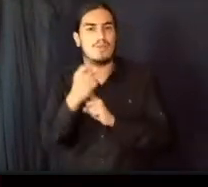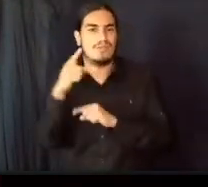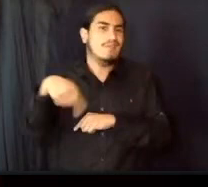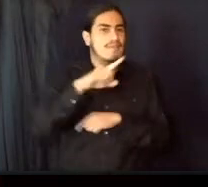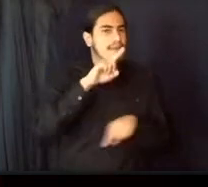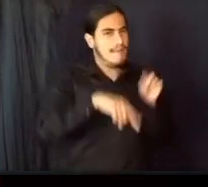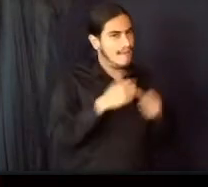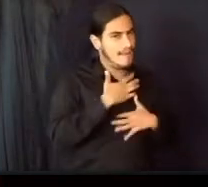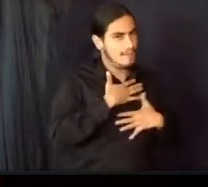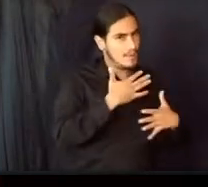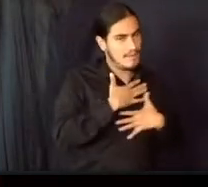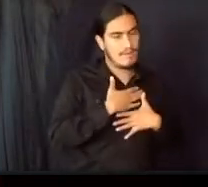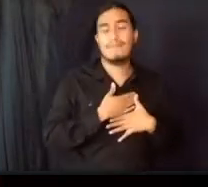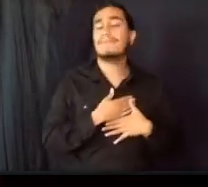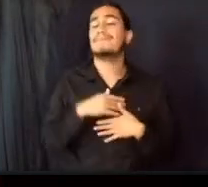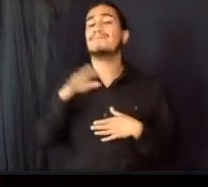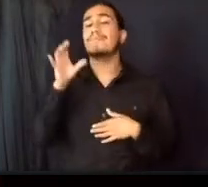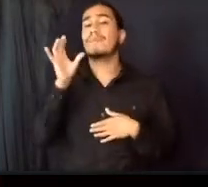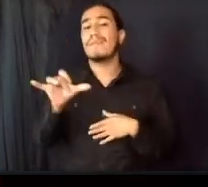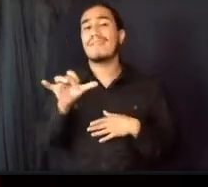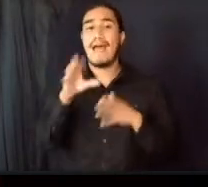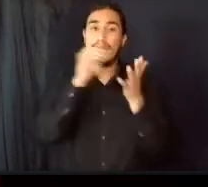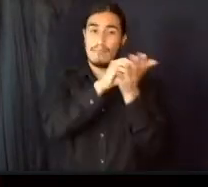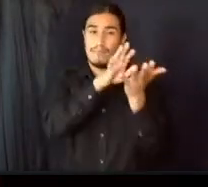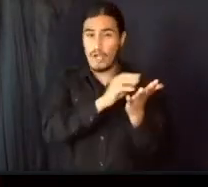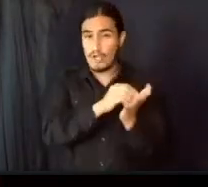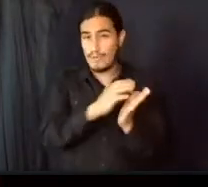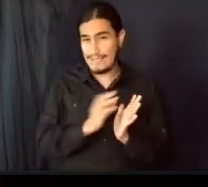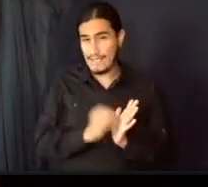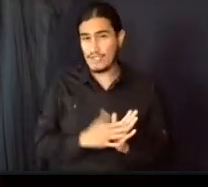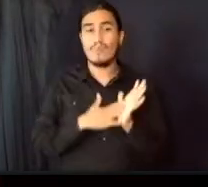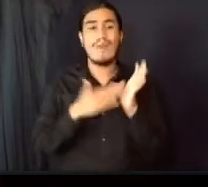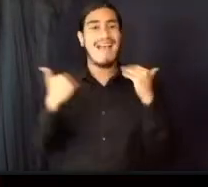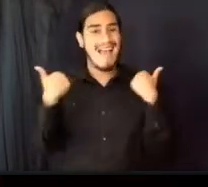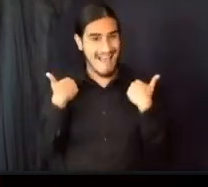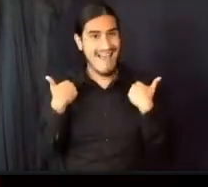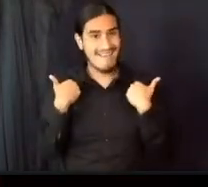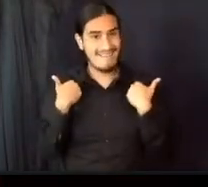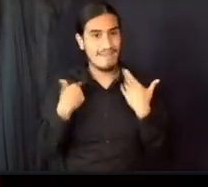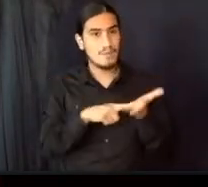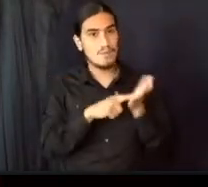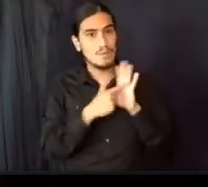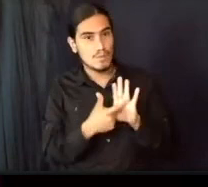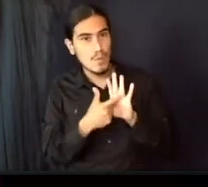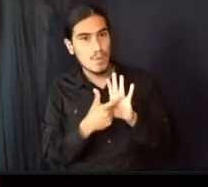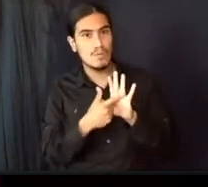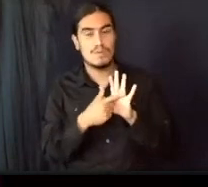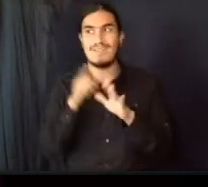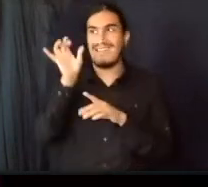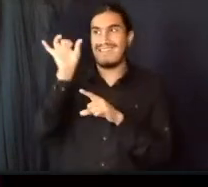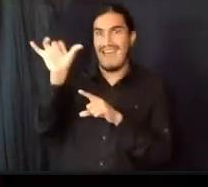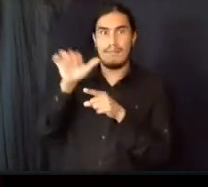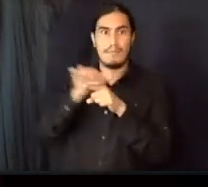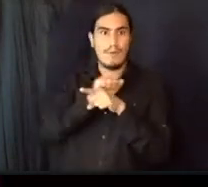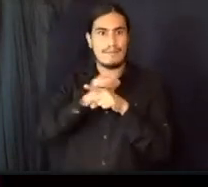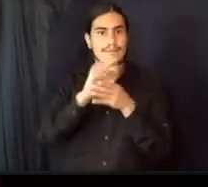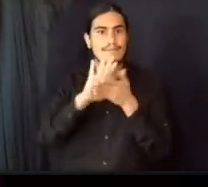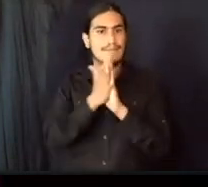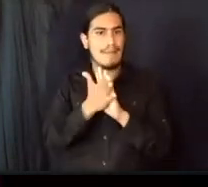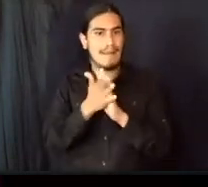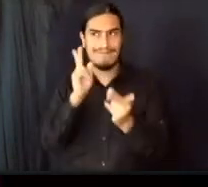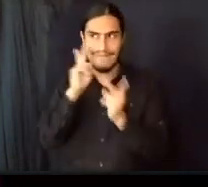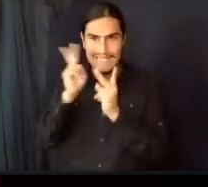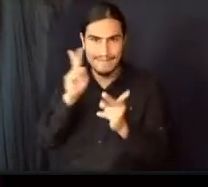Documentation plays a crucial role in this in order to make a societal invisible practice visible. Besides